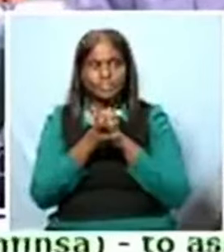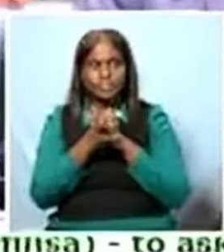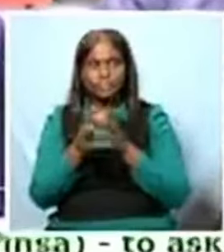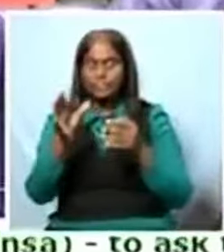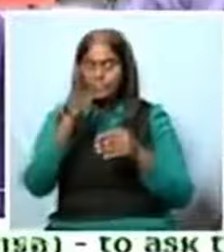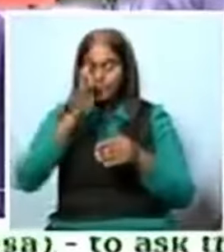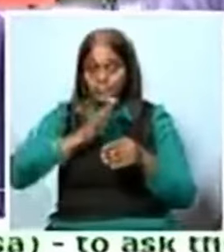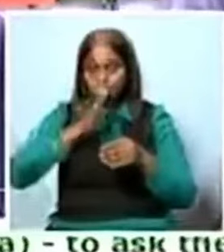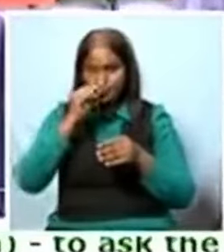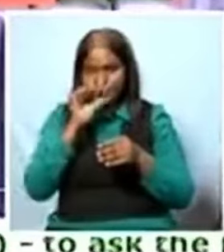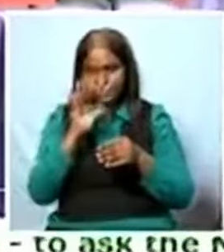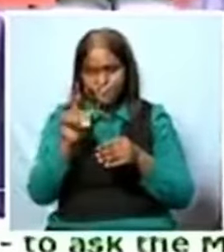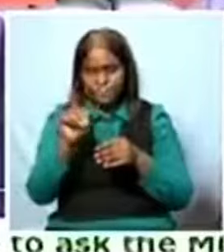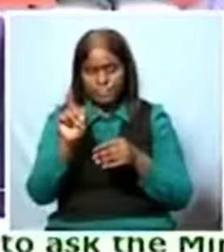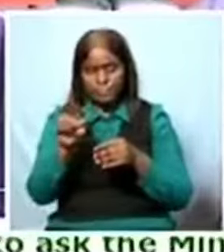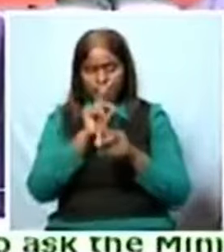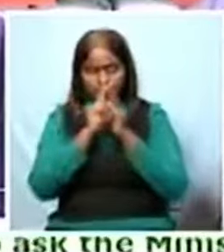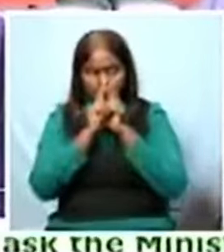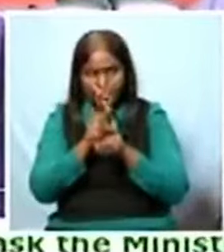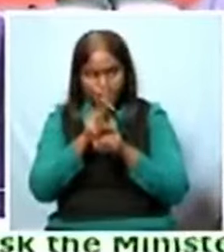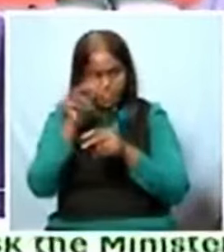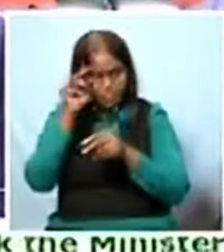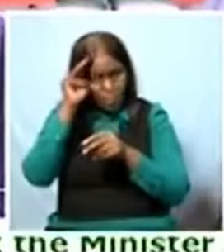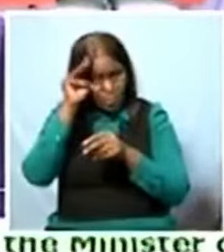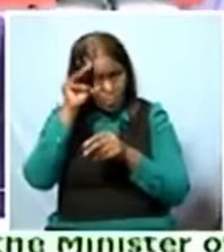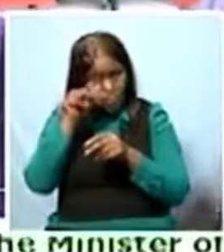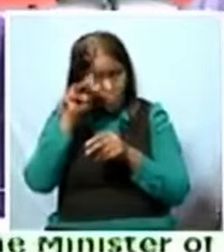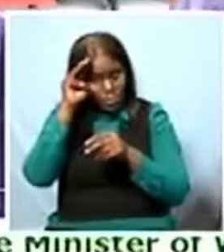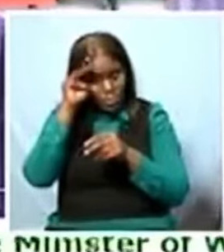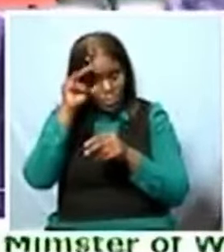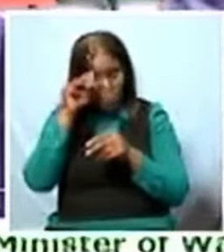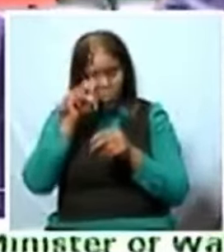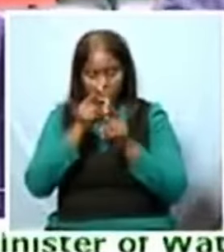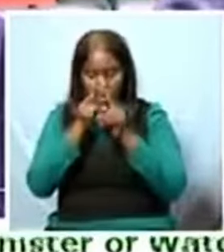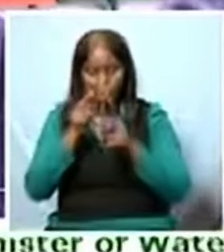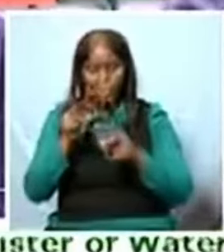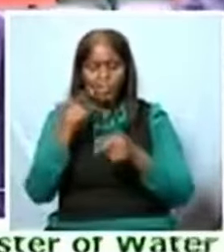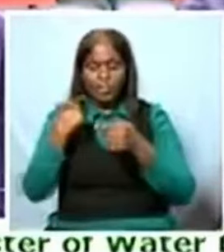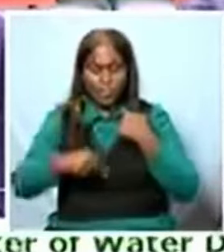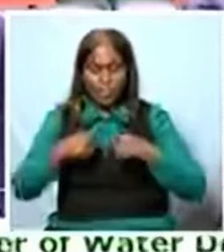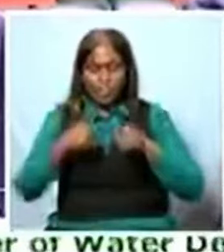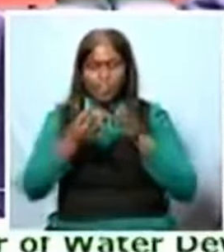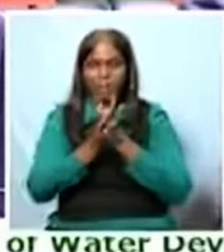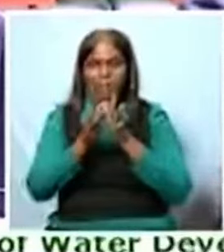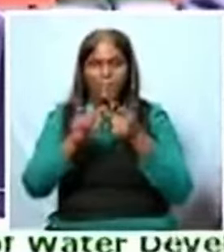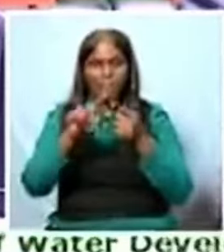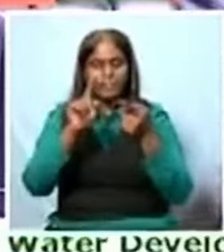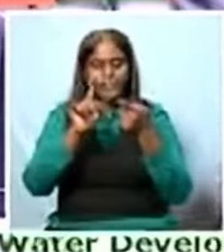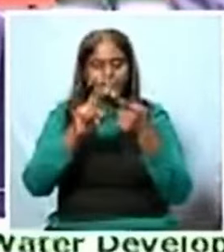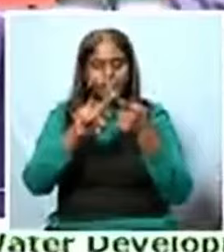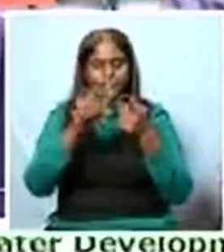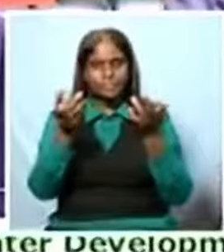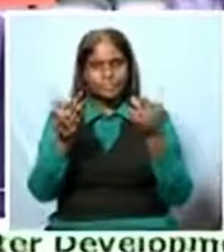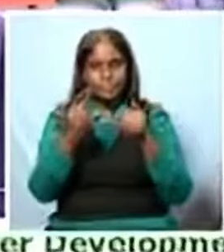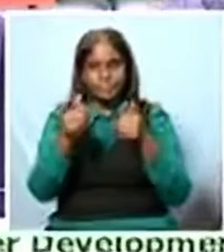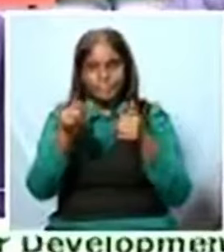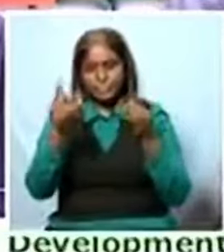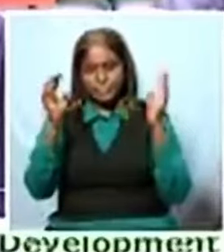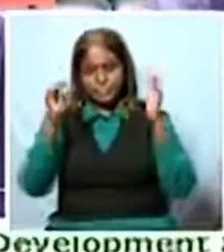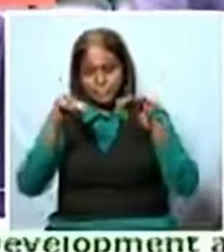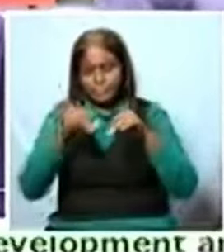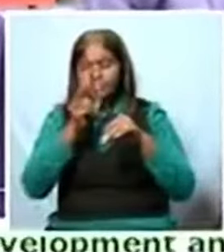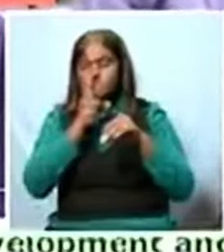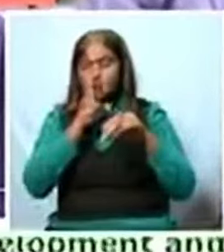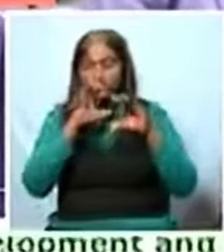Madam Speaker, the Honorable Kangombe asked the Minister of Water Development and Sanitation, A, when the dilapidated